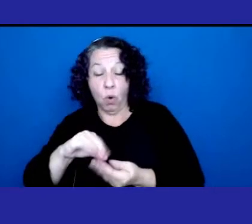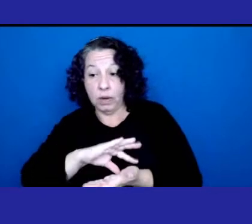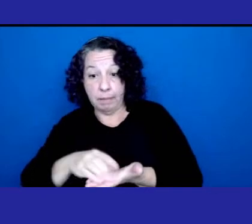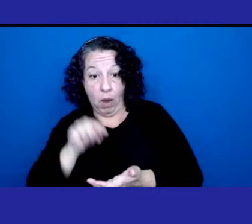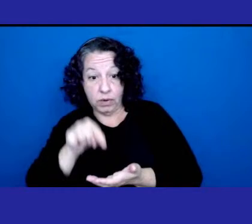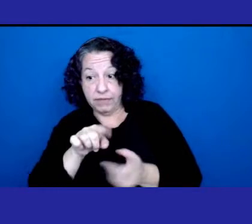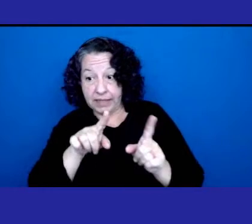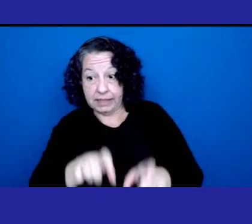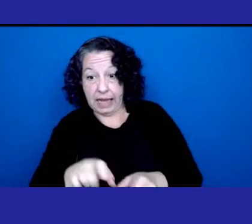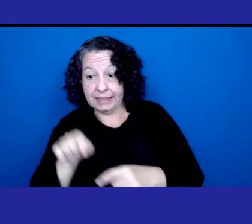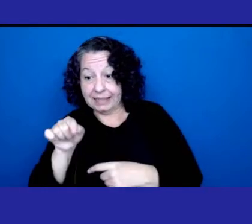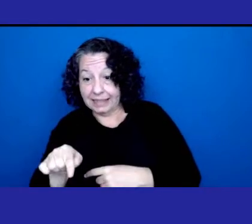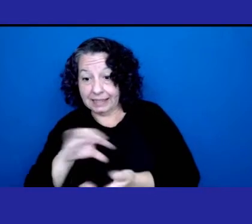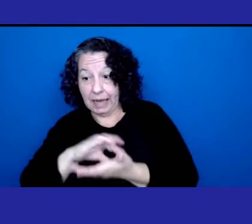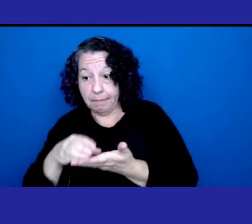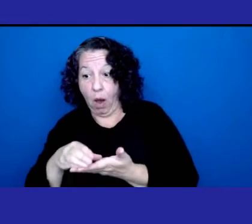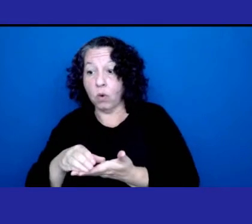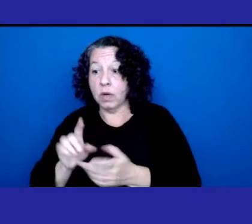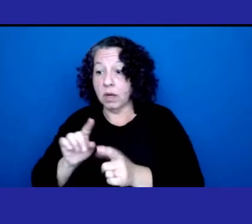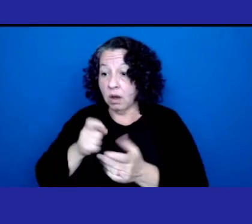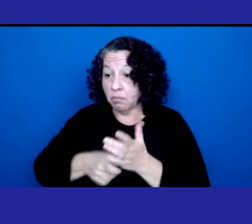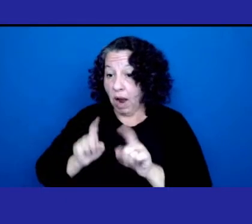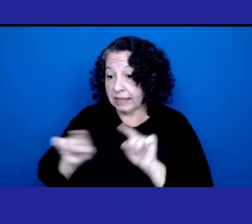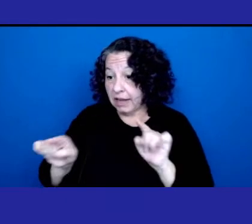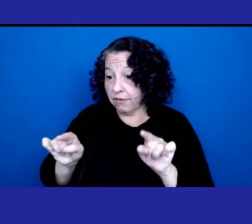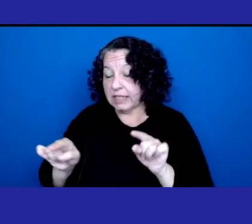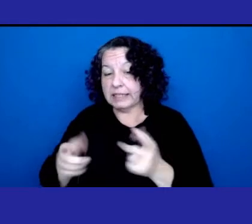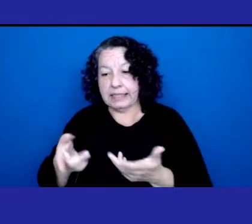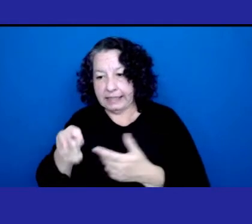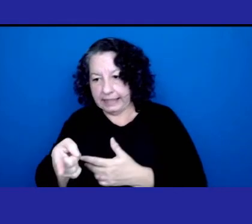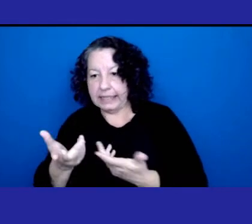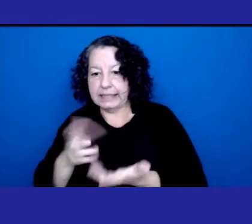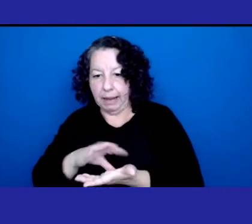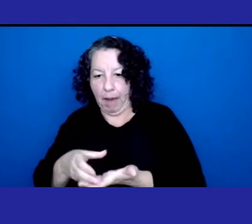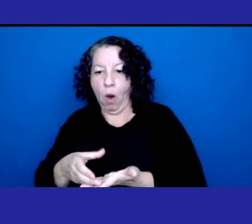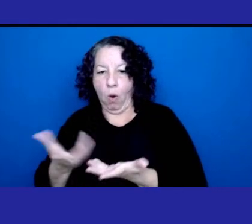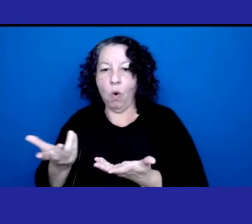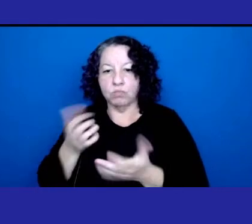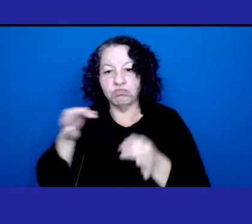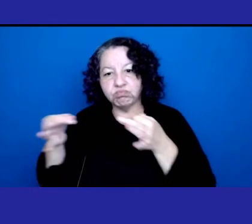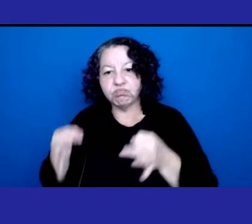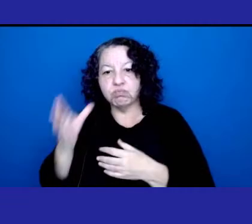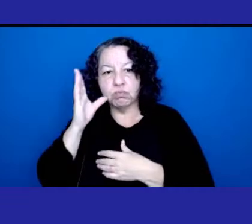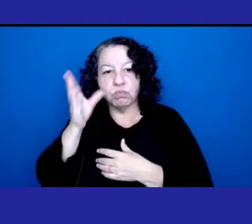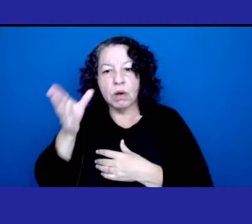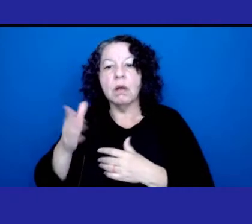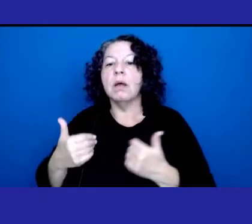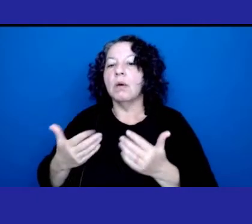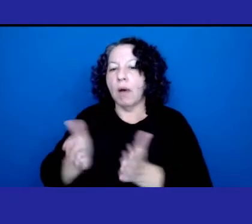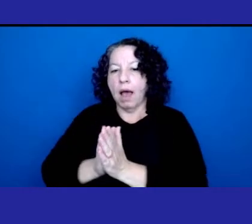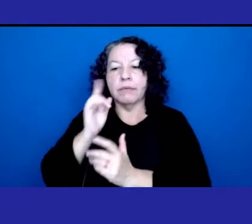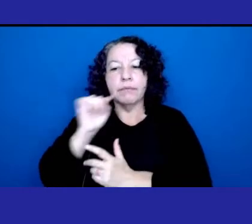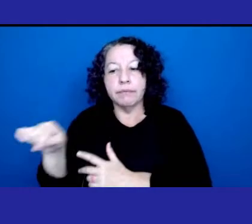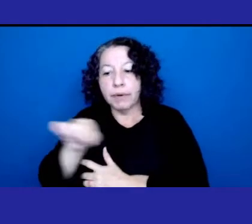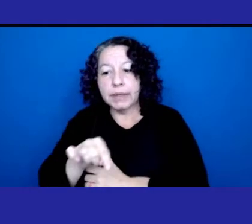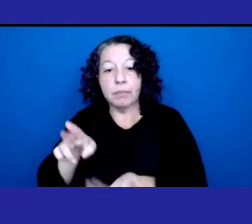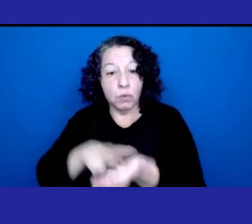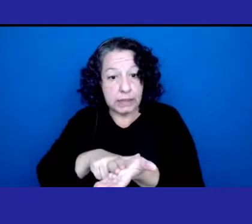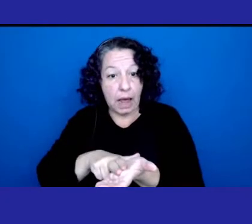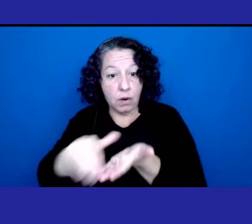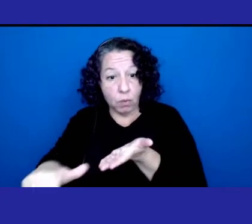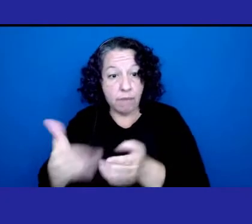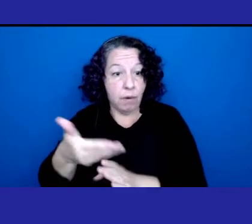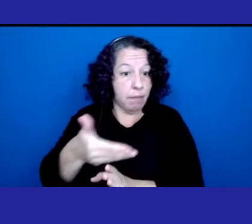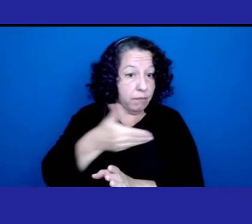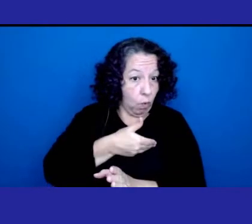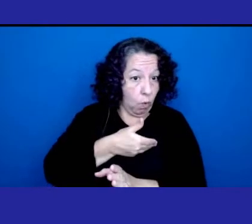Y, and your difference is X minus Y. So they will have them sign a waiver prior to the exam, which then